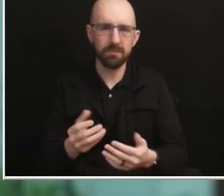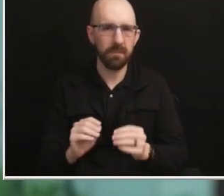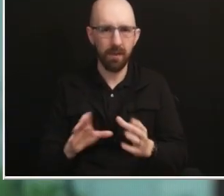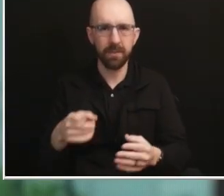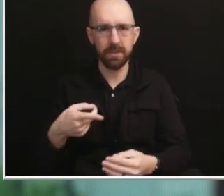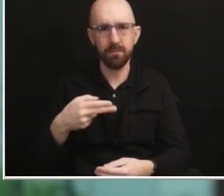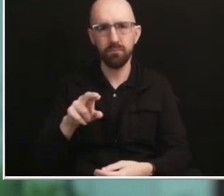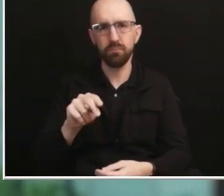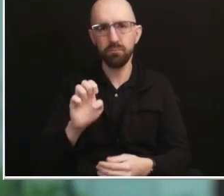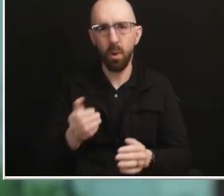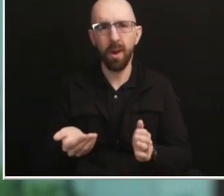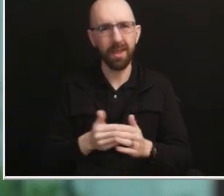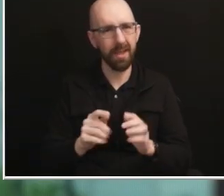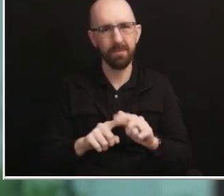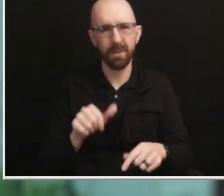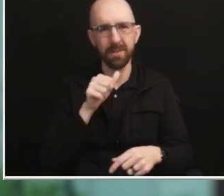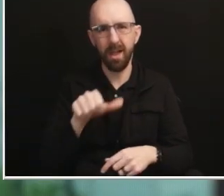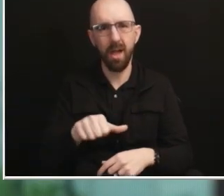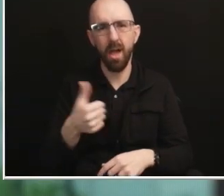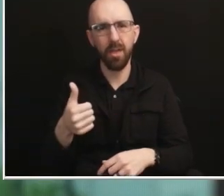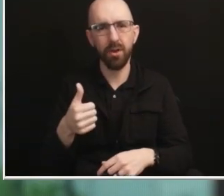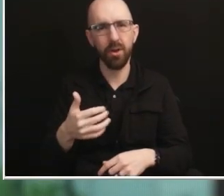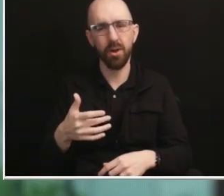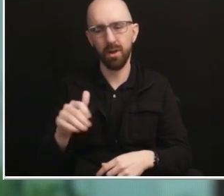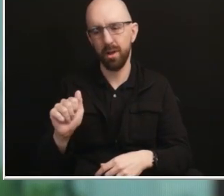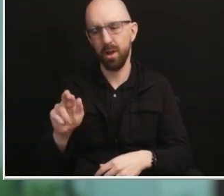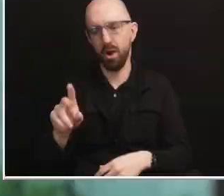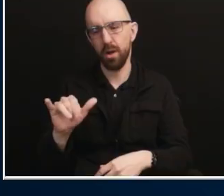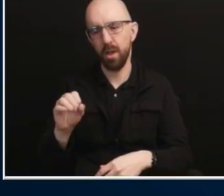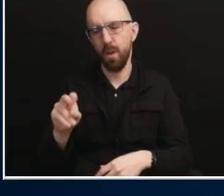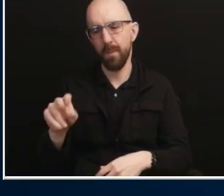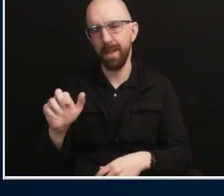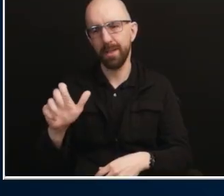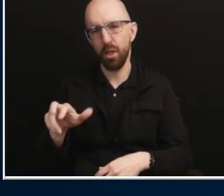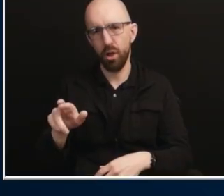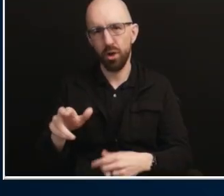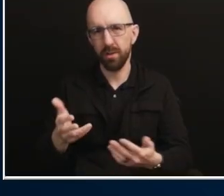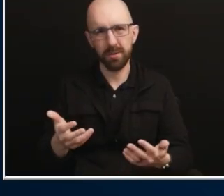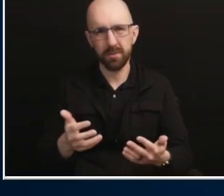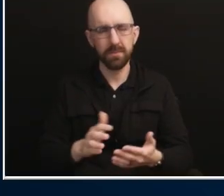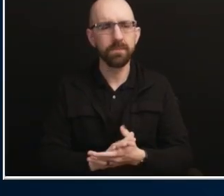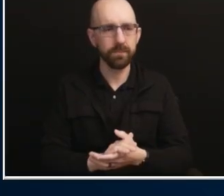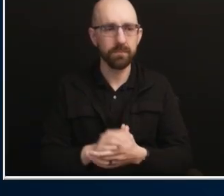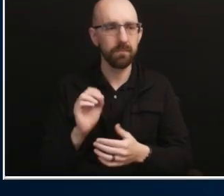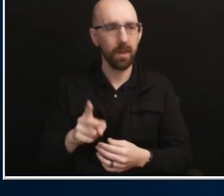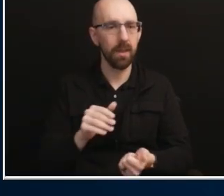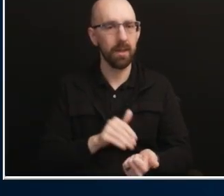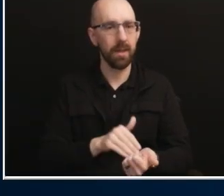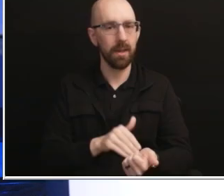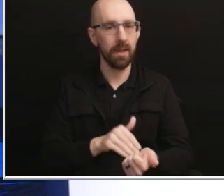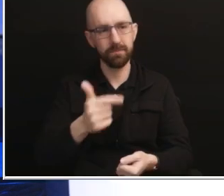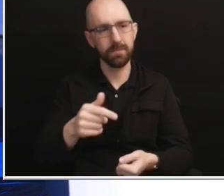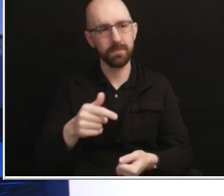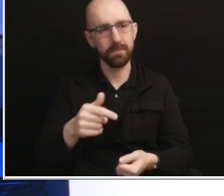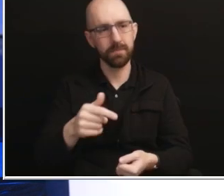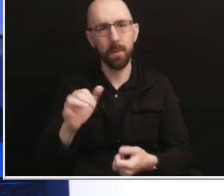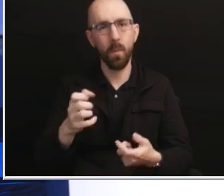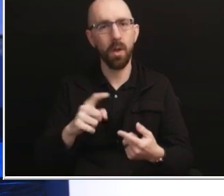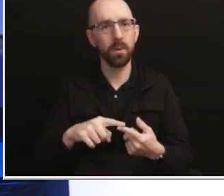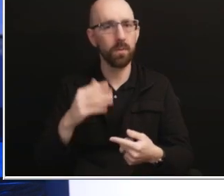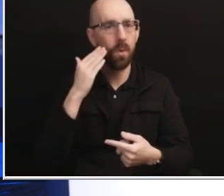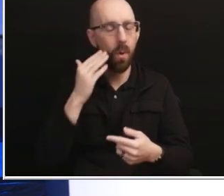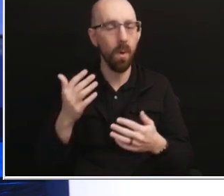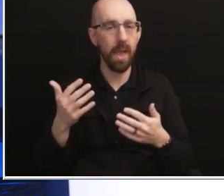not really other cardiovascular conditions that we see come out. All right, Dr. Wallach, you are up. Jeremy wants to know, does anxiety